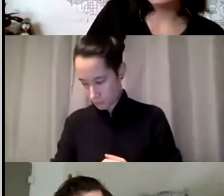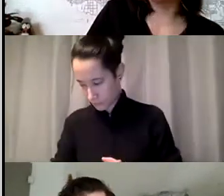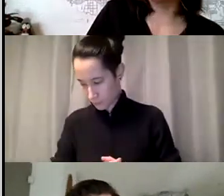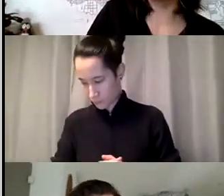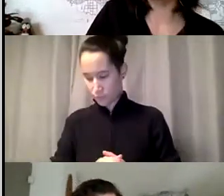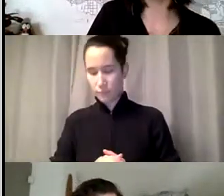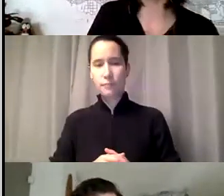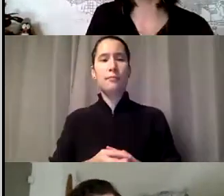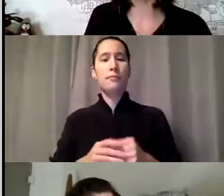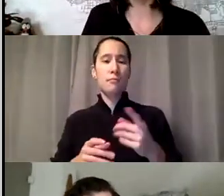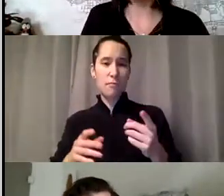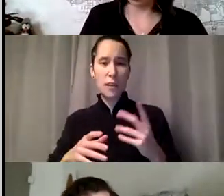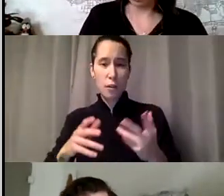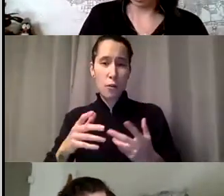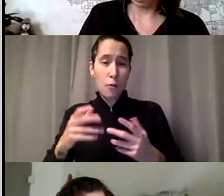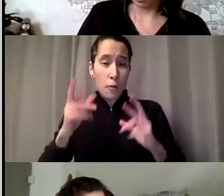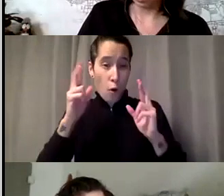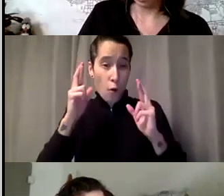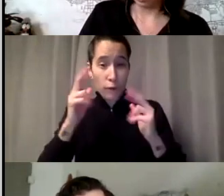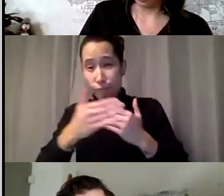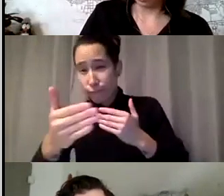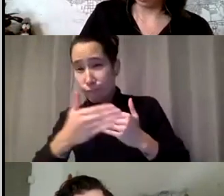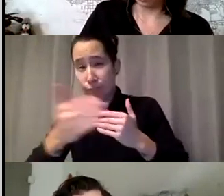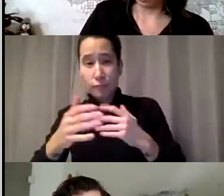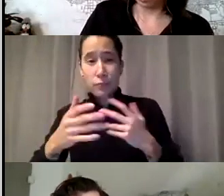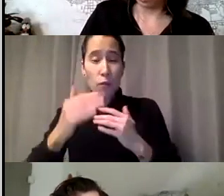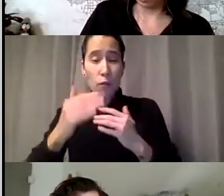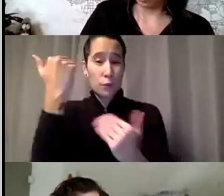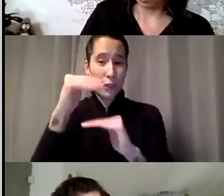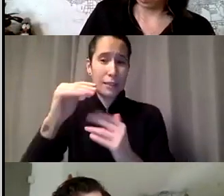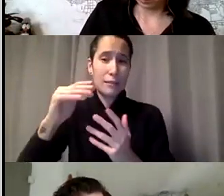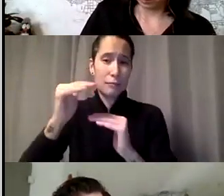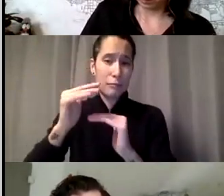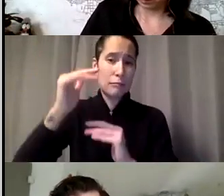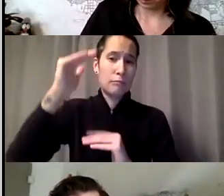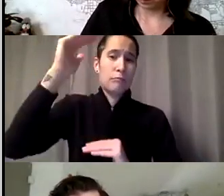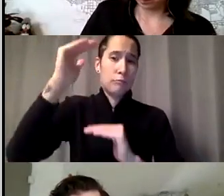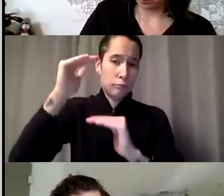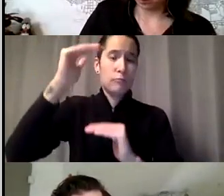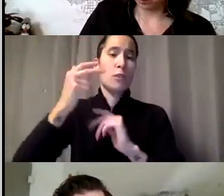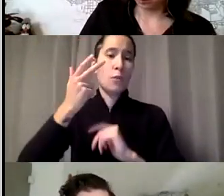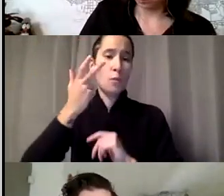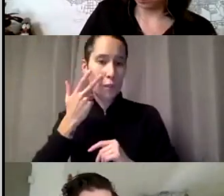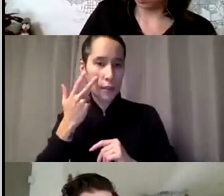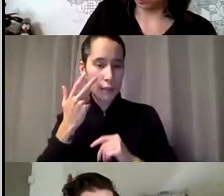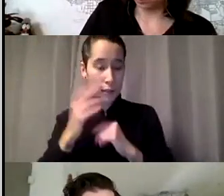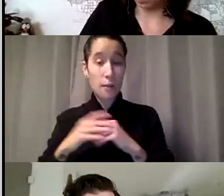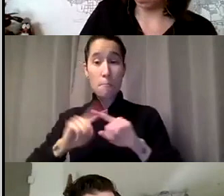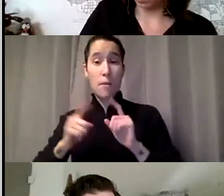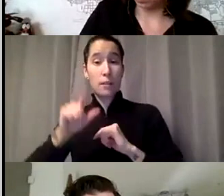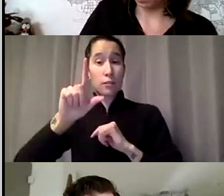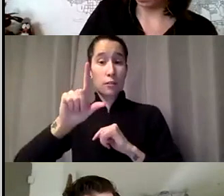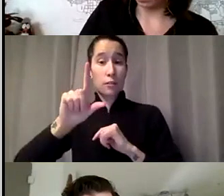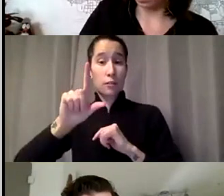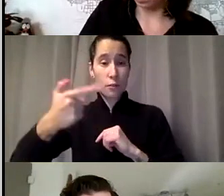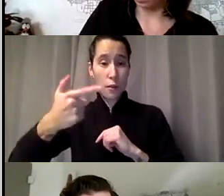little bit. So we're working on that right now, and as we move into the new year, when the province